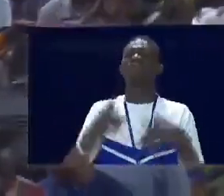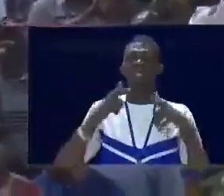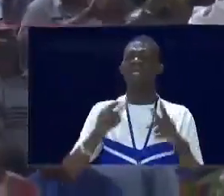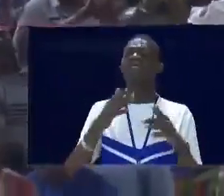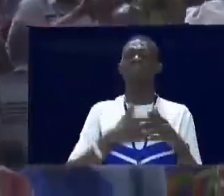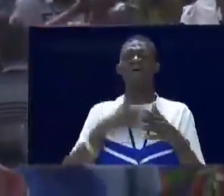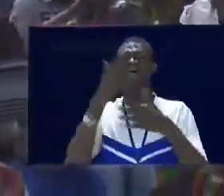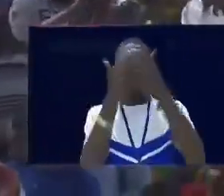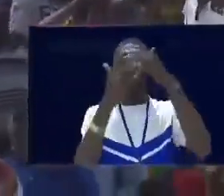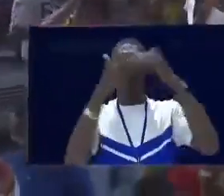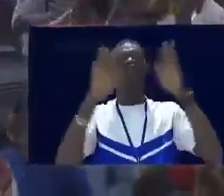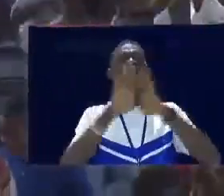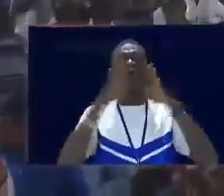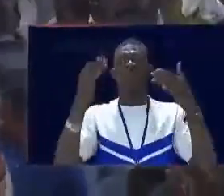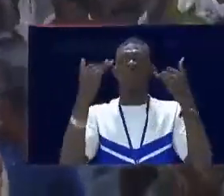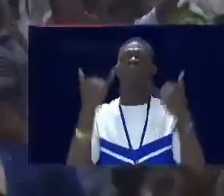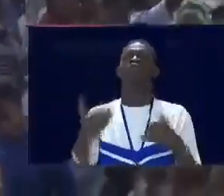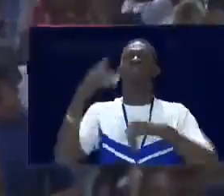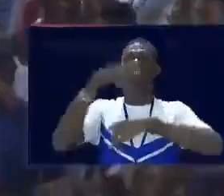Oh